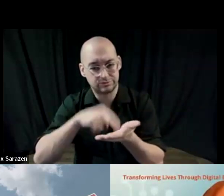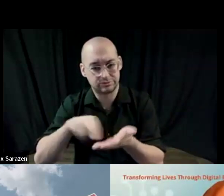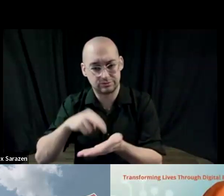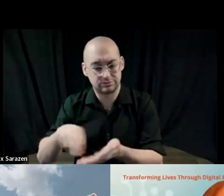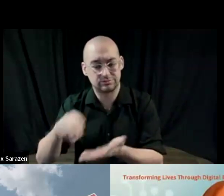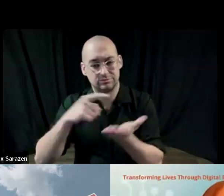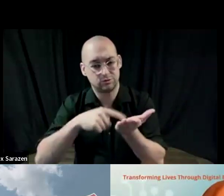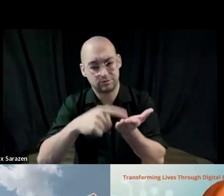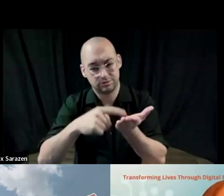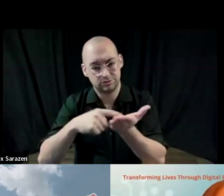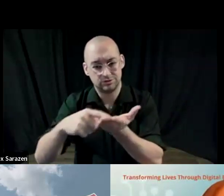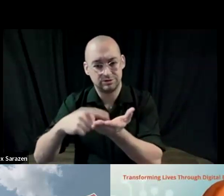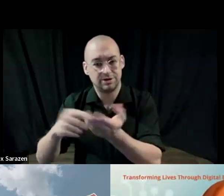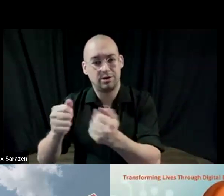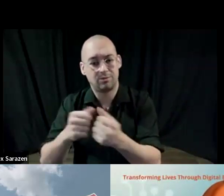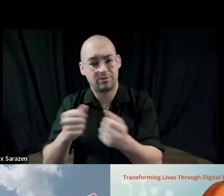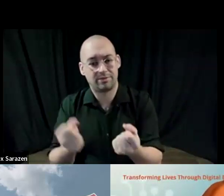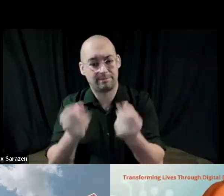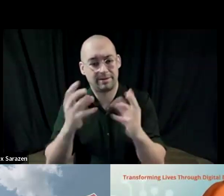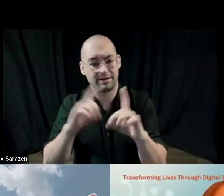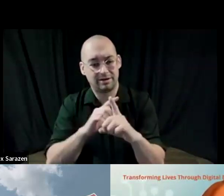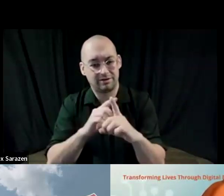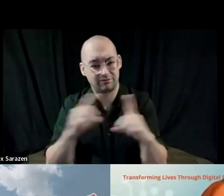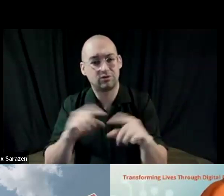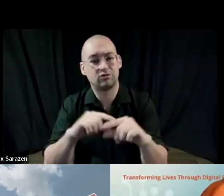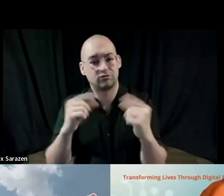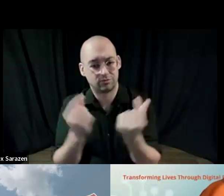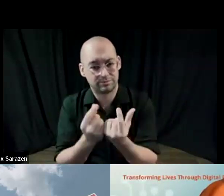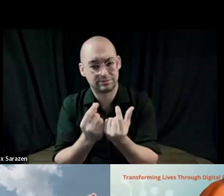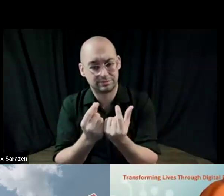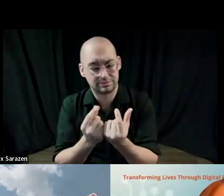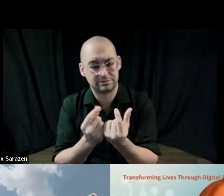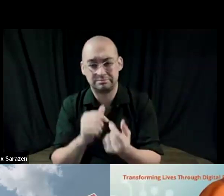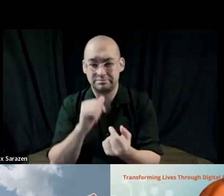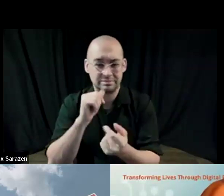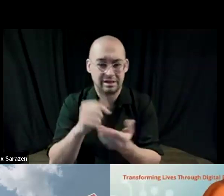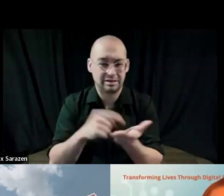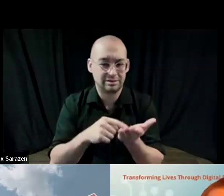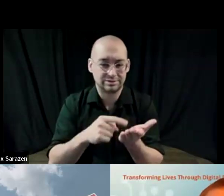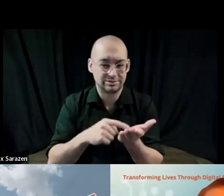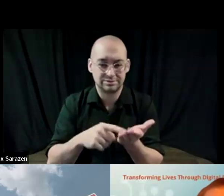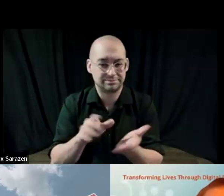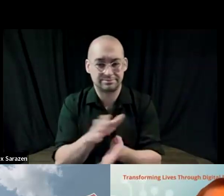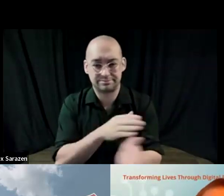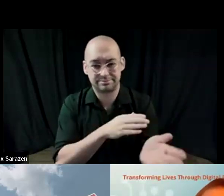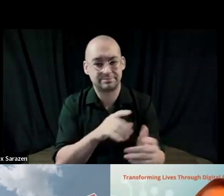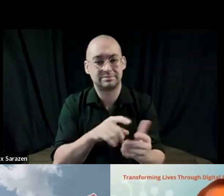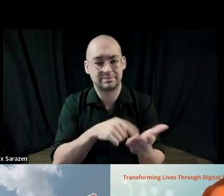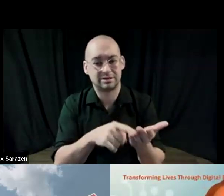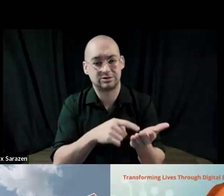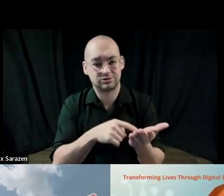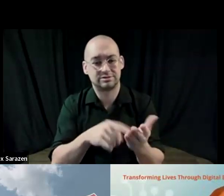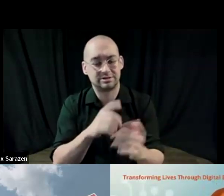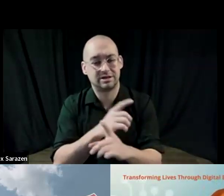with a lot of different, I don't want to say negotiations, but market research and discussions with different state